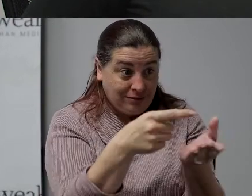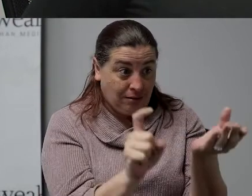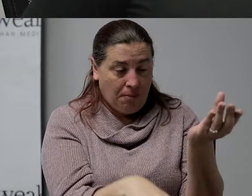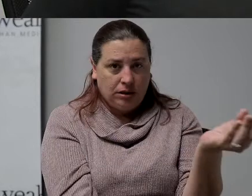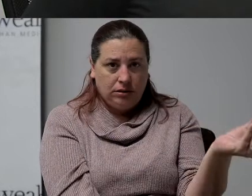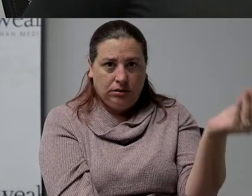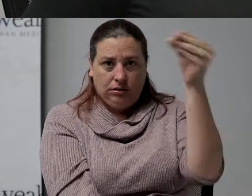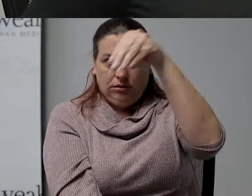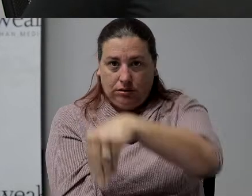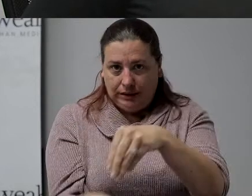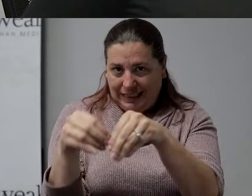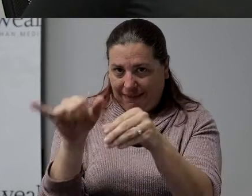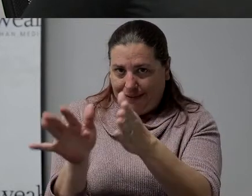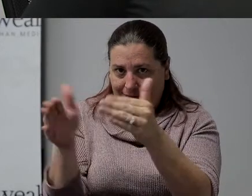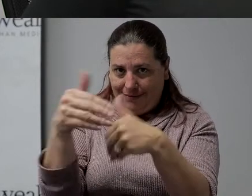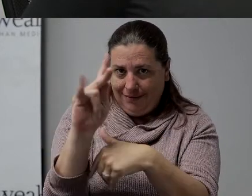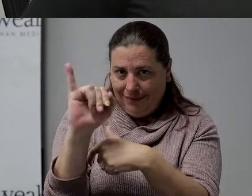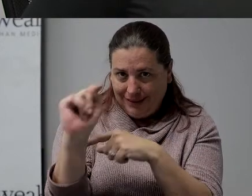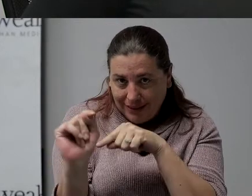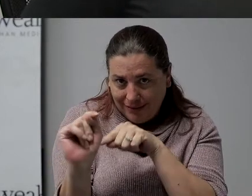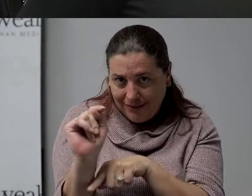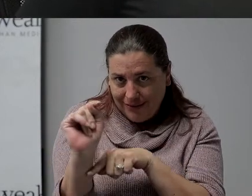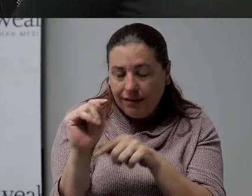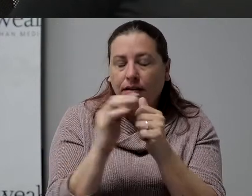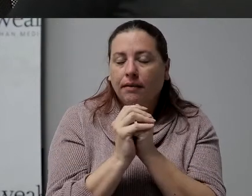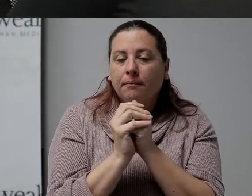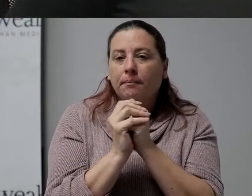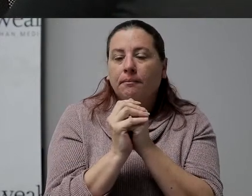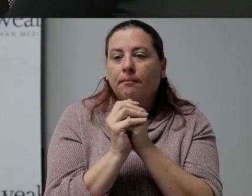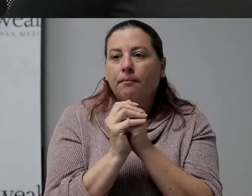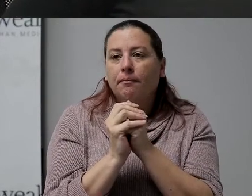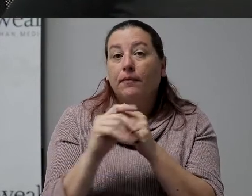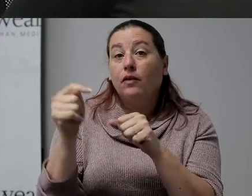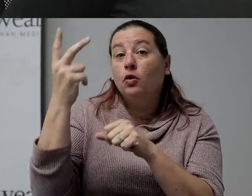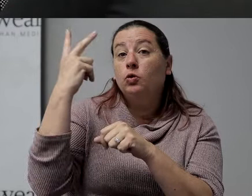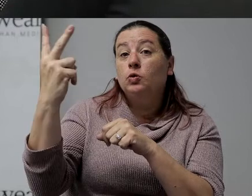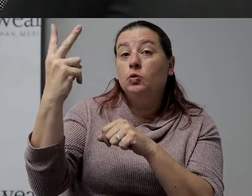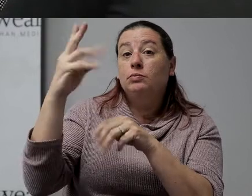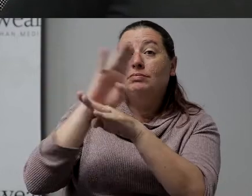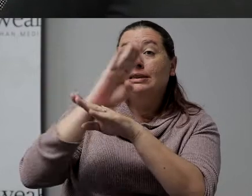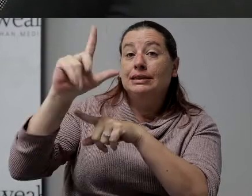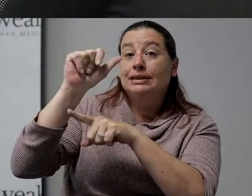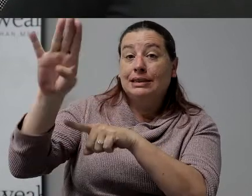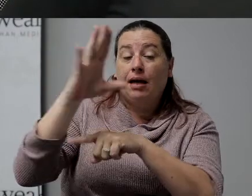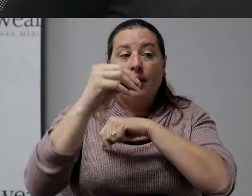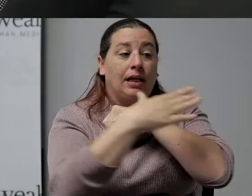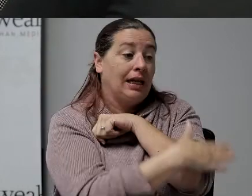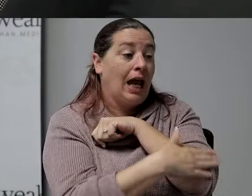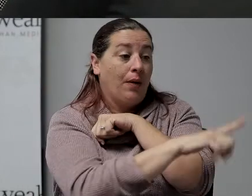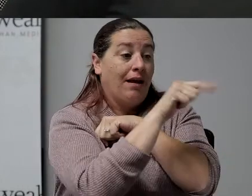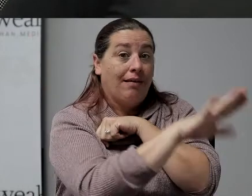those kits. And the two commercial labs and the county lab would accept